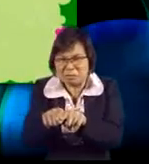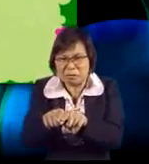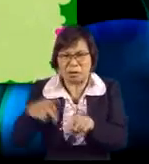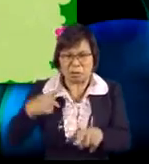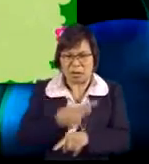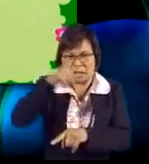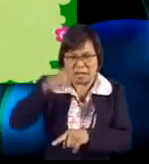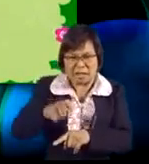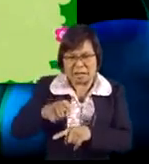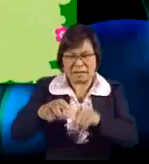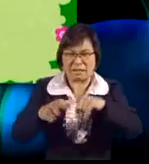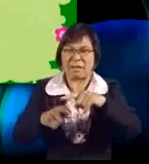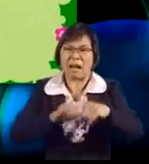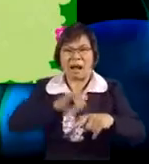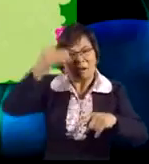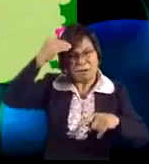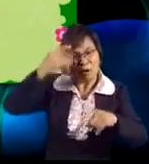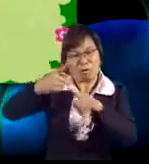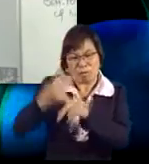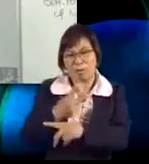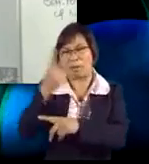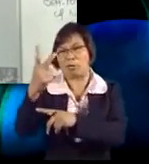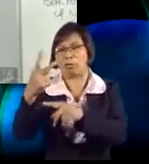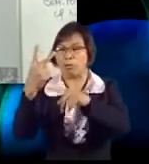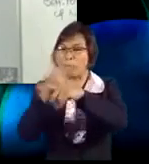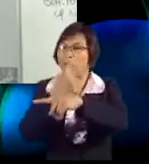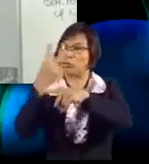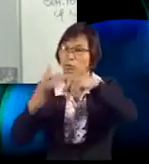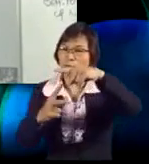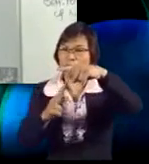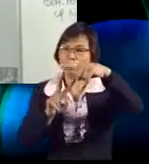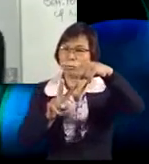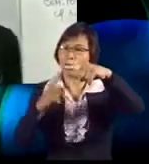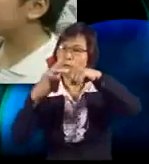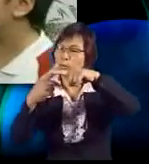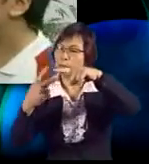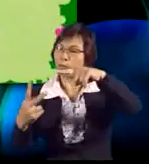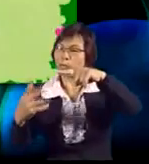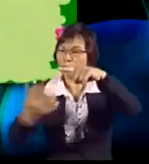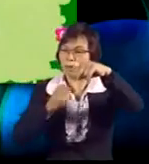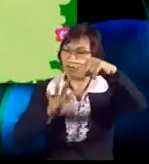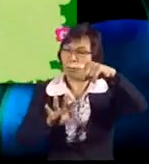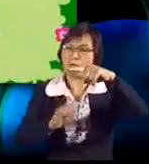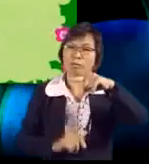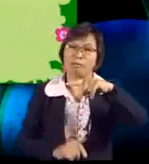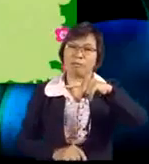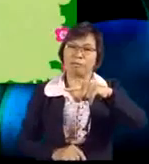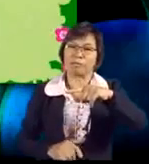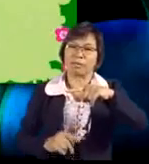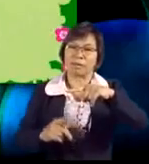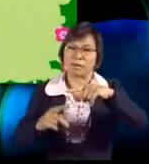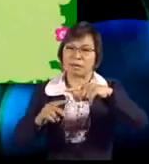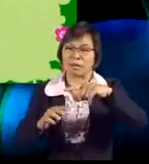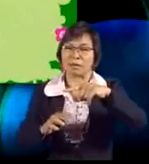So, to make them the same, we have to... I know. Multiply the 2 by 2 and we get